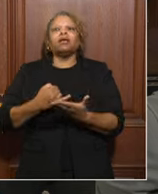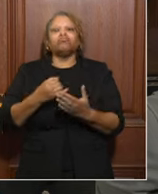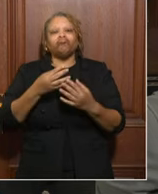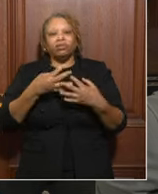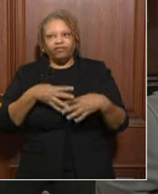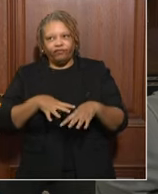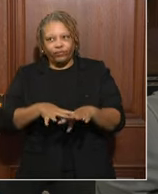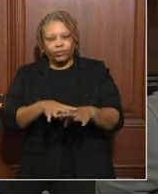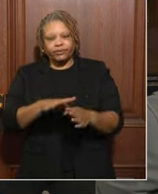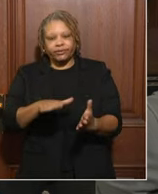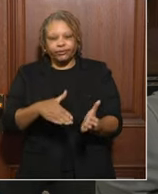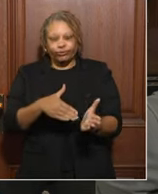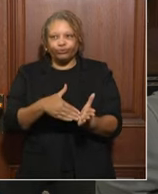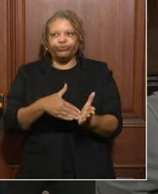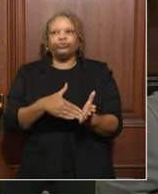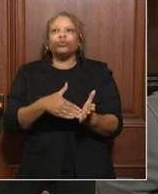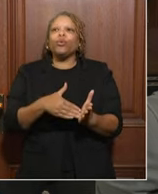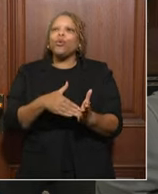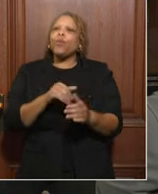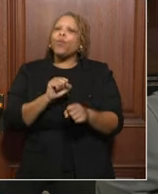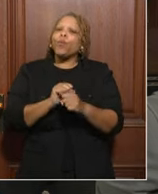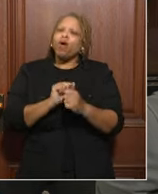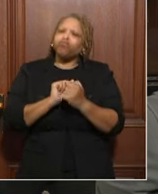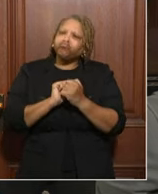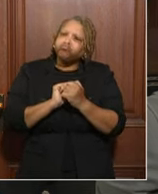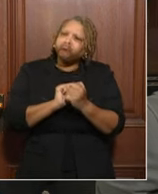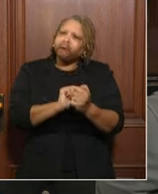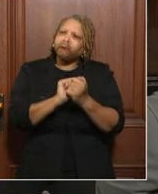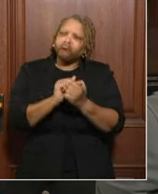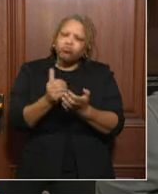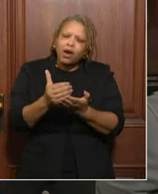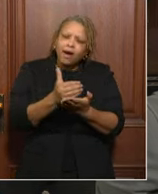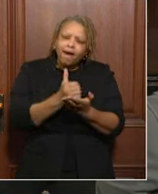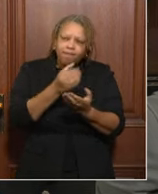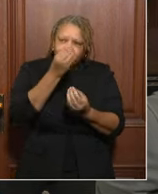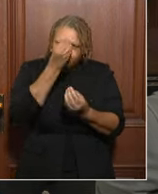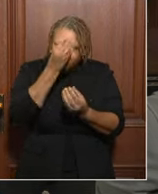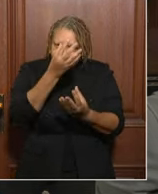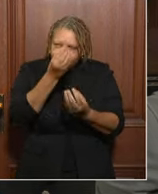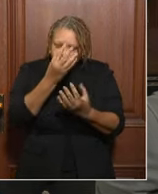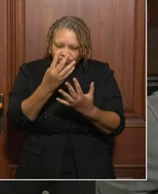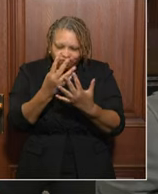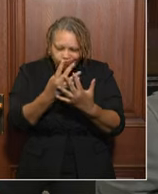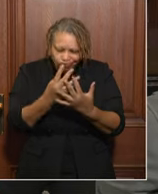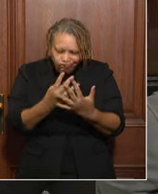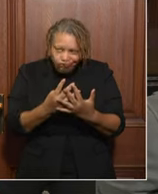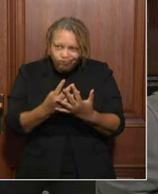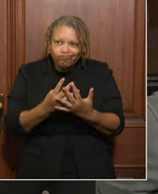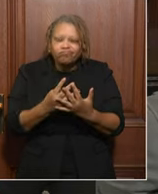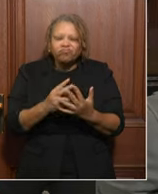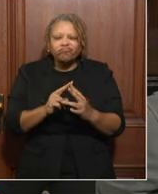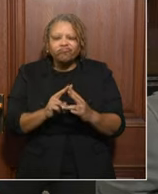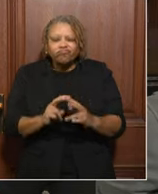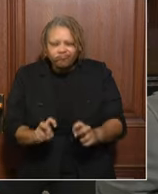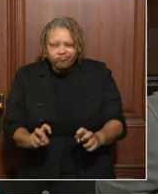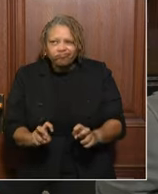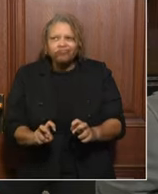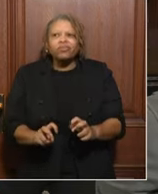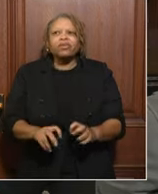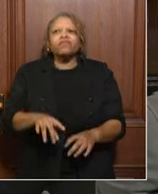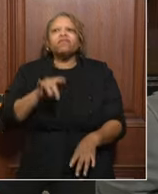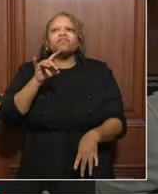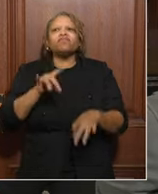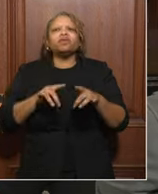collect information all the time, to vet that information, to analyze it, and then to guide the operations of our activities. And